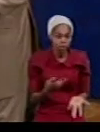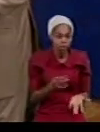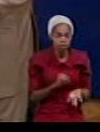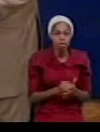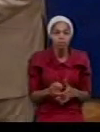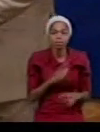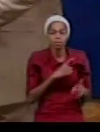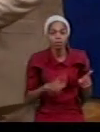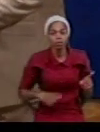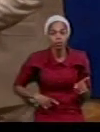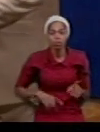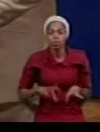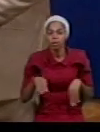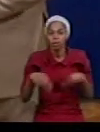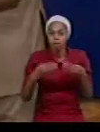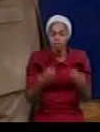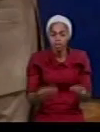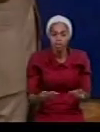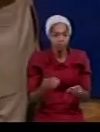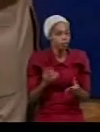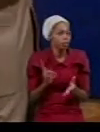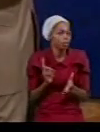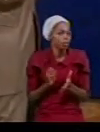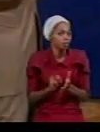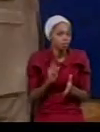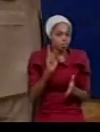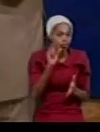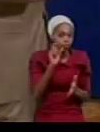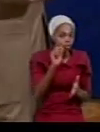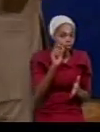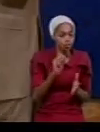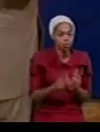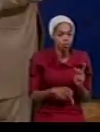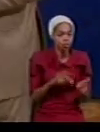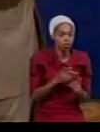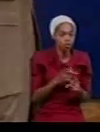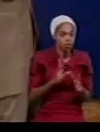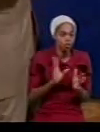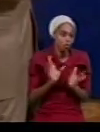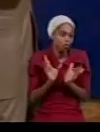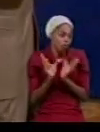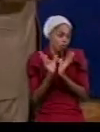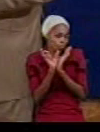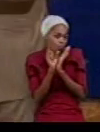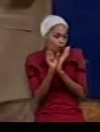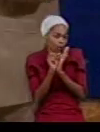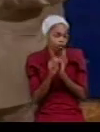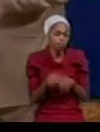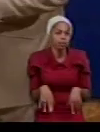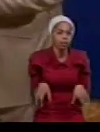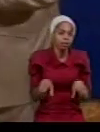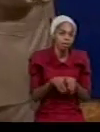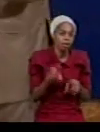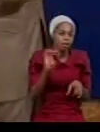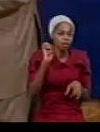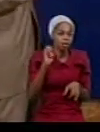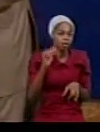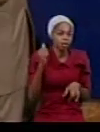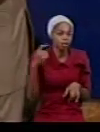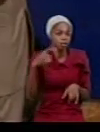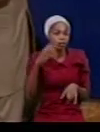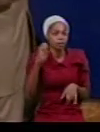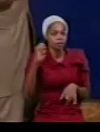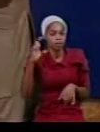20 species of bird, including eagle, ossifrage, osprey, kite,